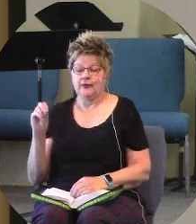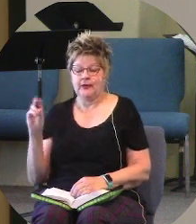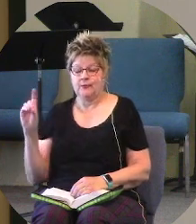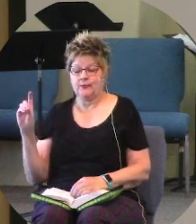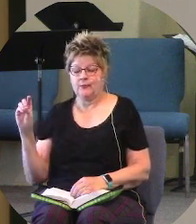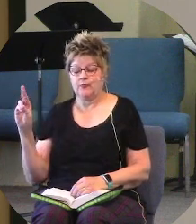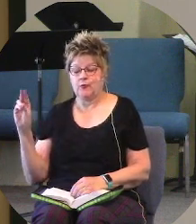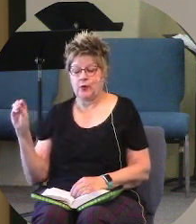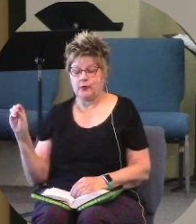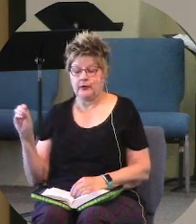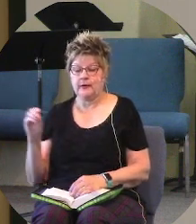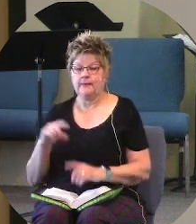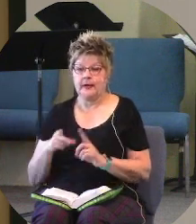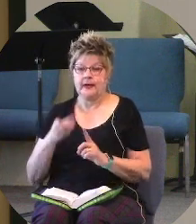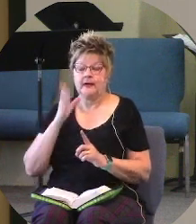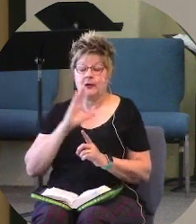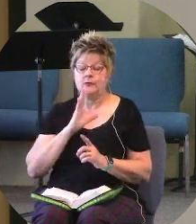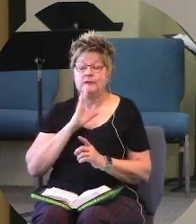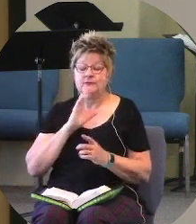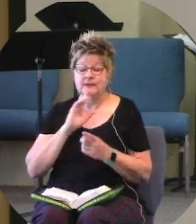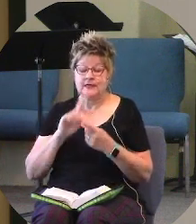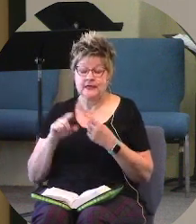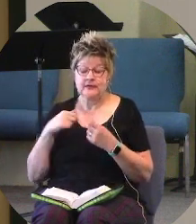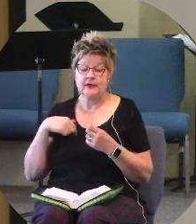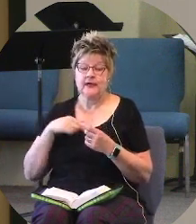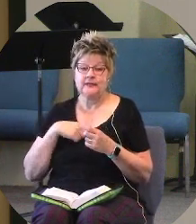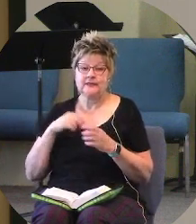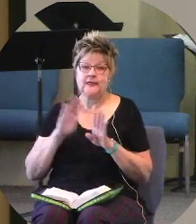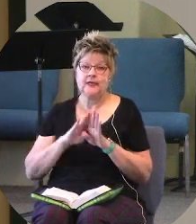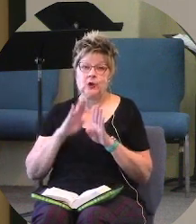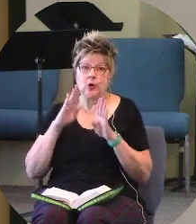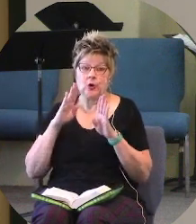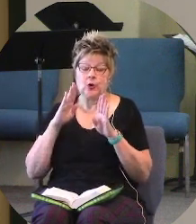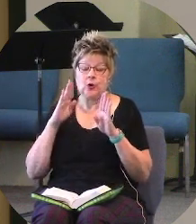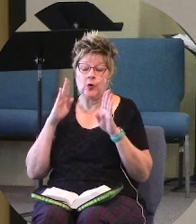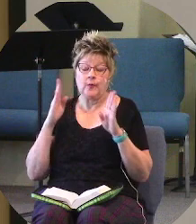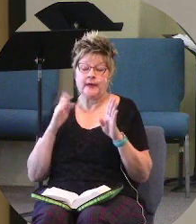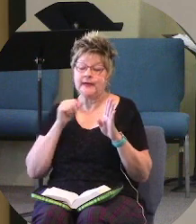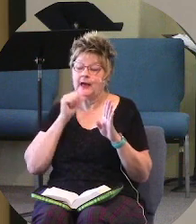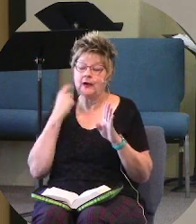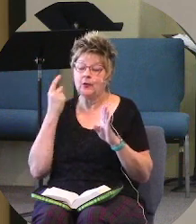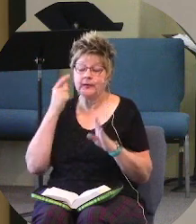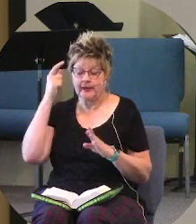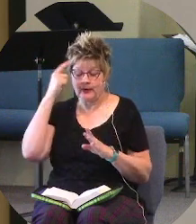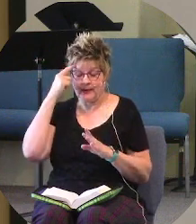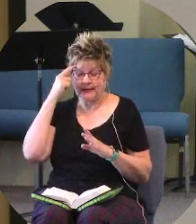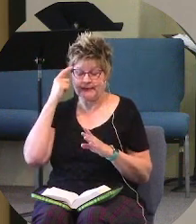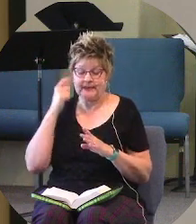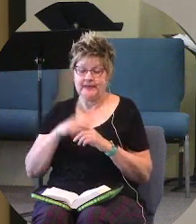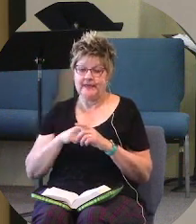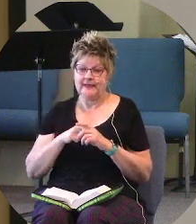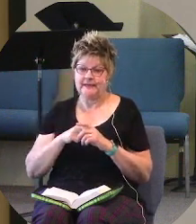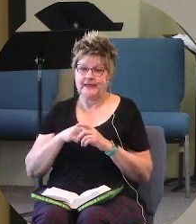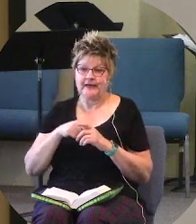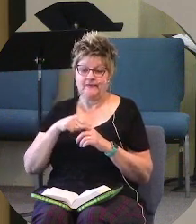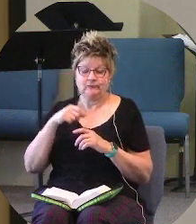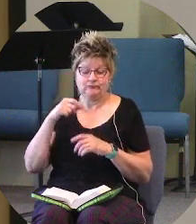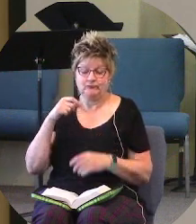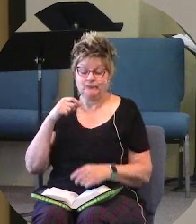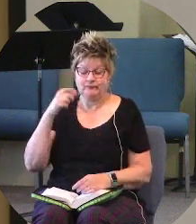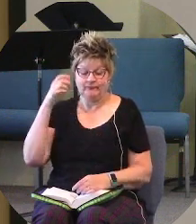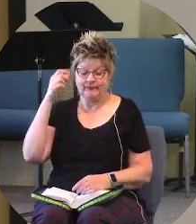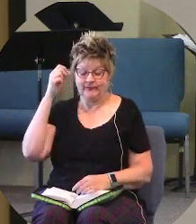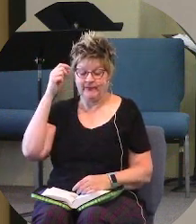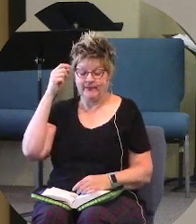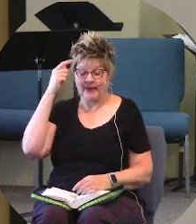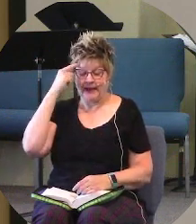But God was speaking to us, and he opened our, not just mine, because I'm thick-headed sometimes, most of the